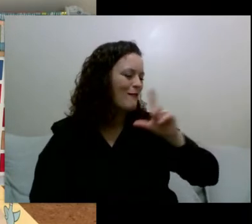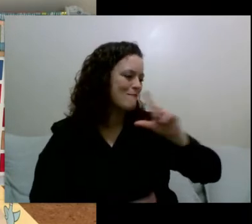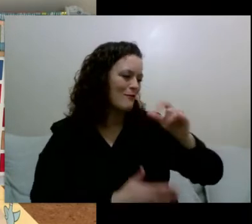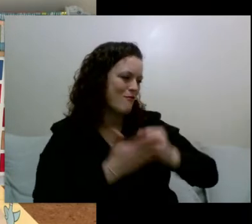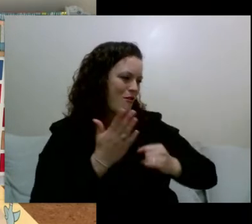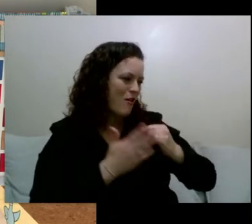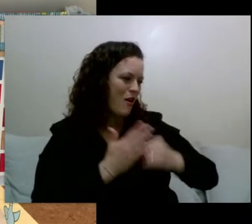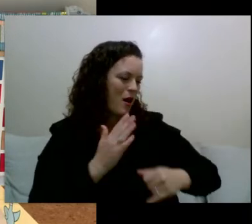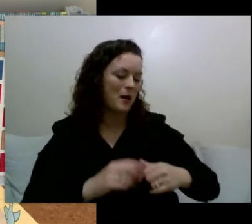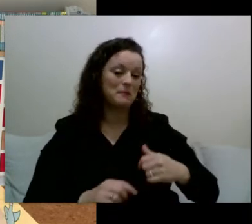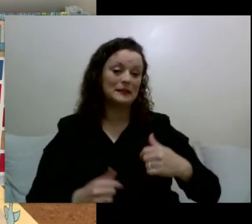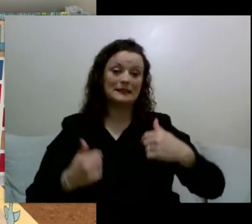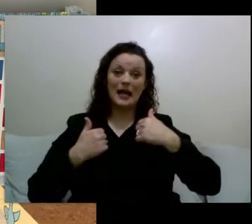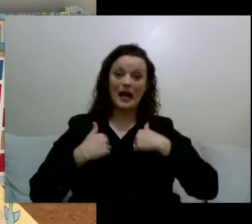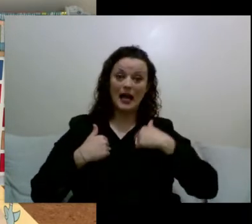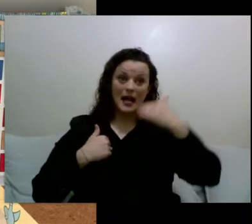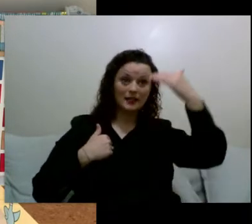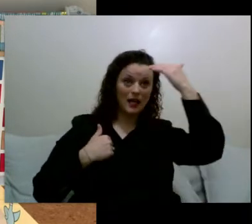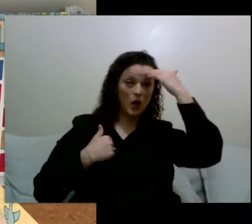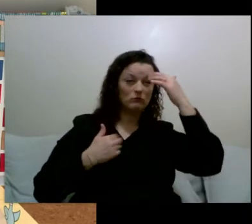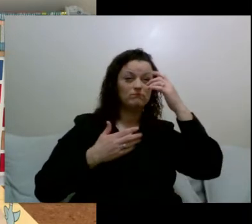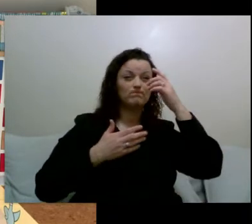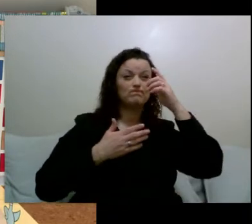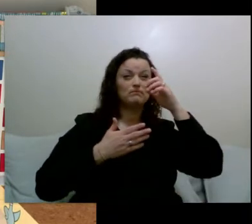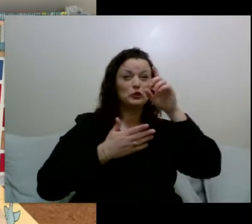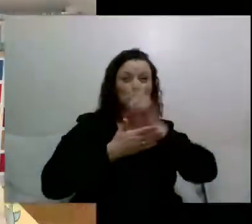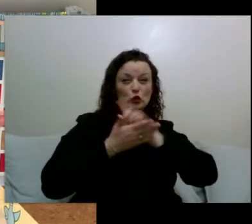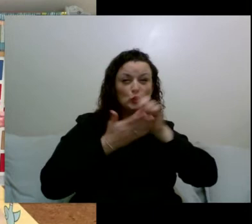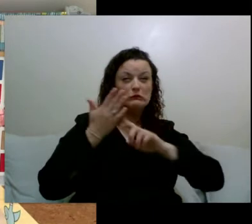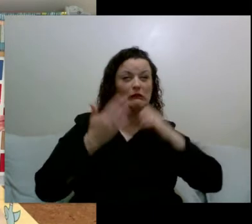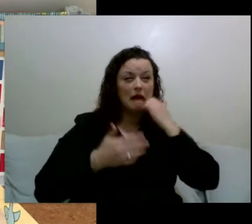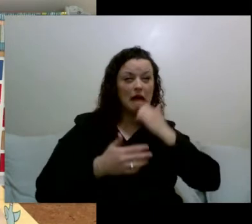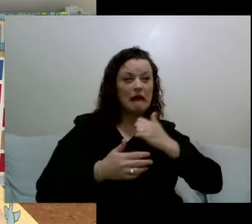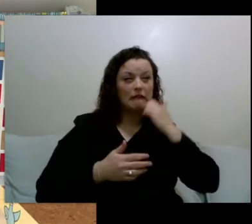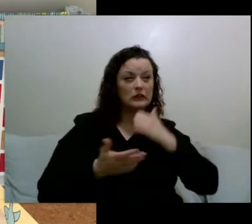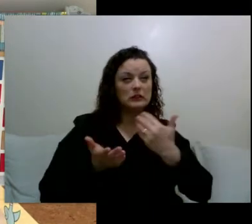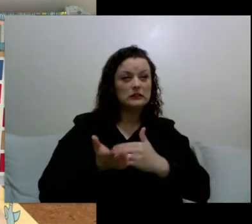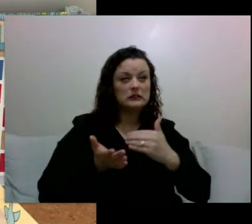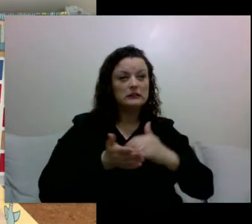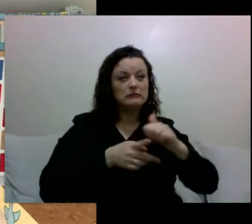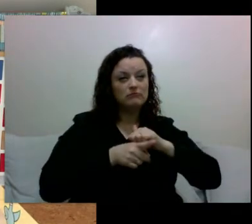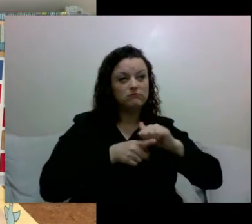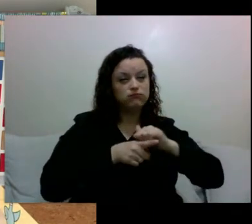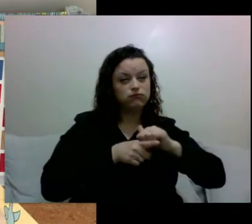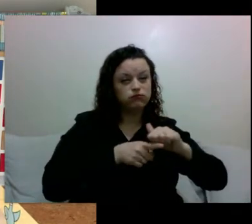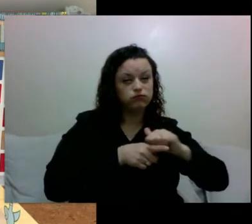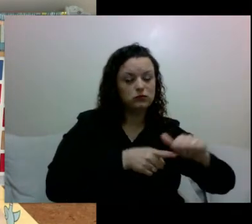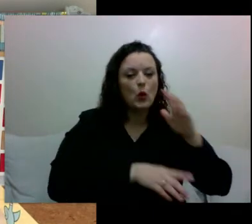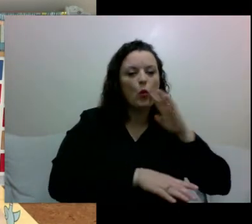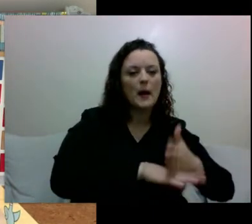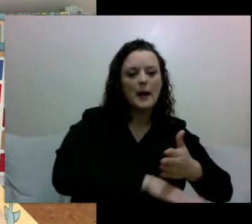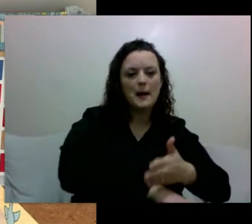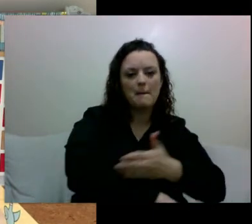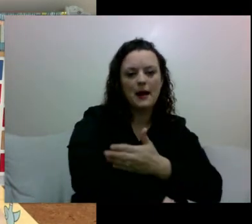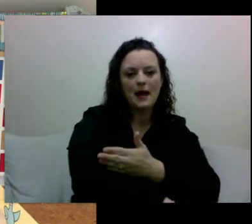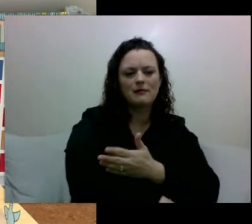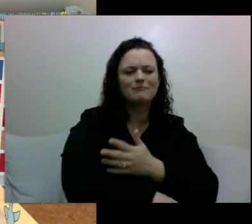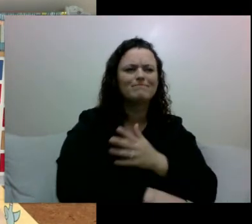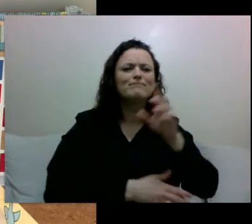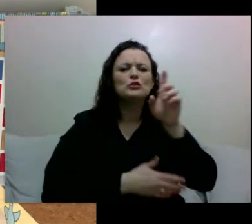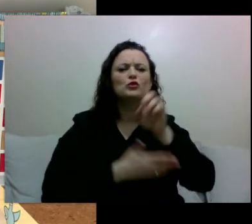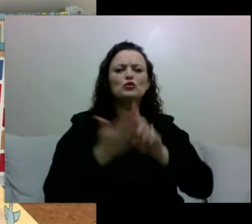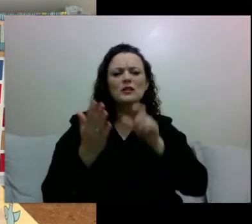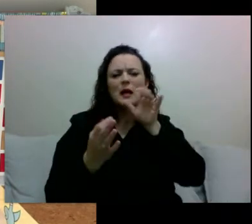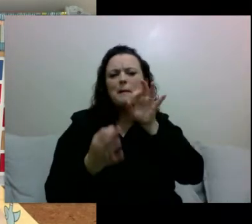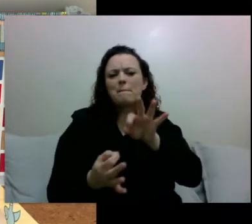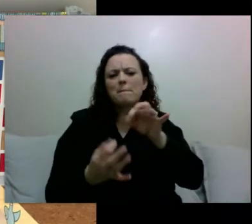my drawings would get better. I knew my drawings weren't perfect. My drawings aren't perfect now. But every day, after the end of a day of drawing,